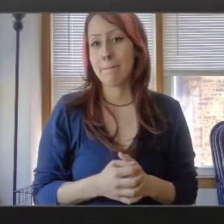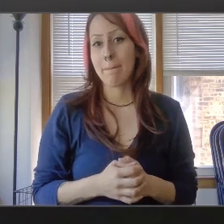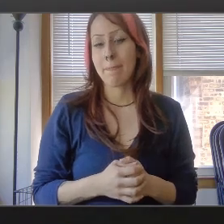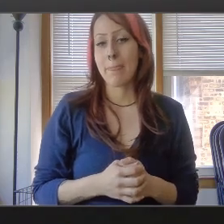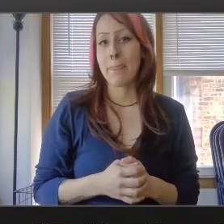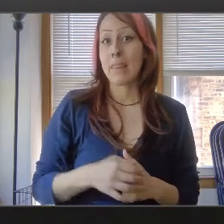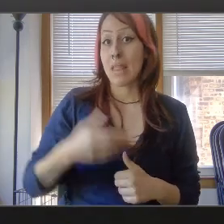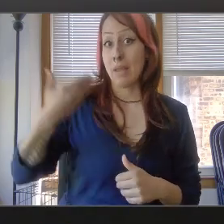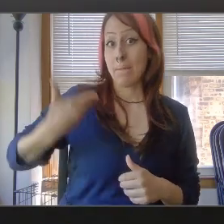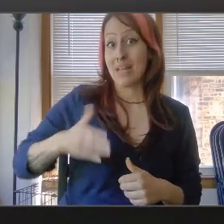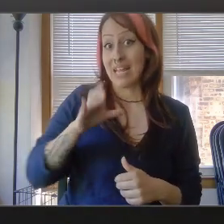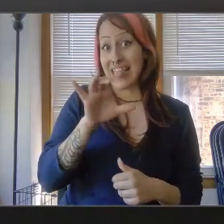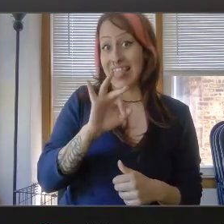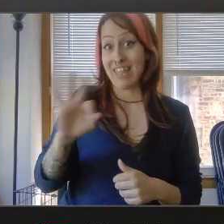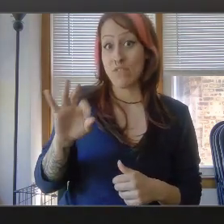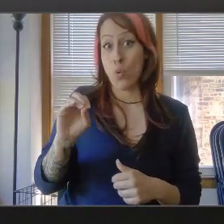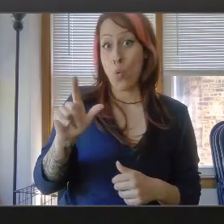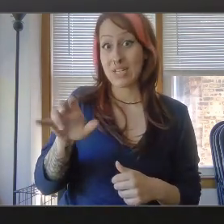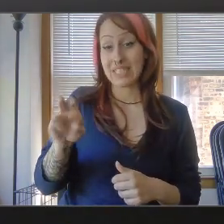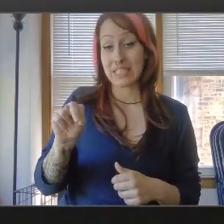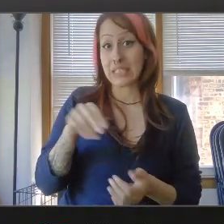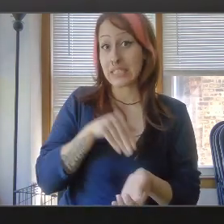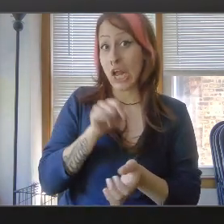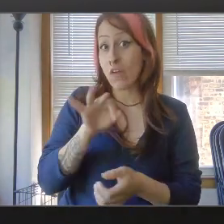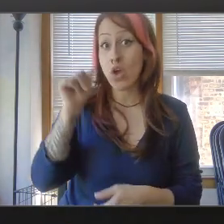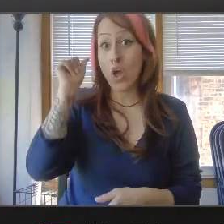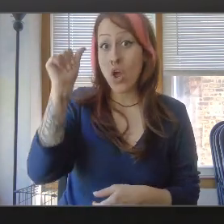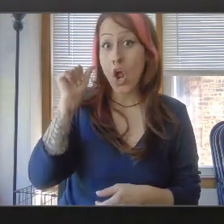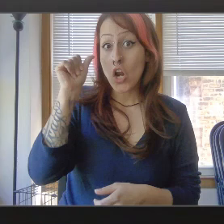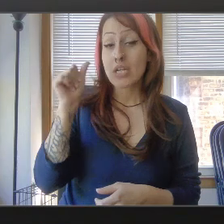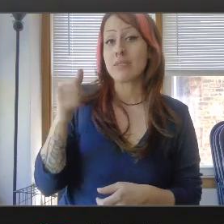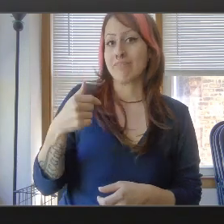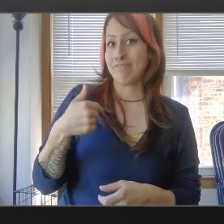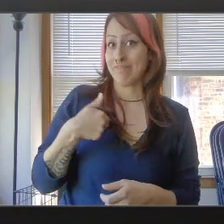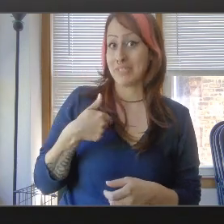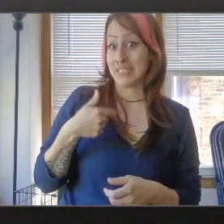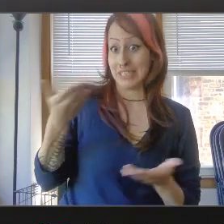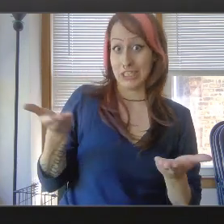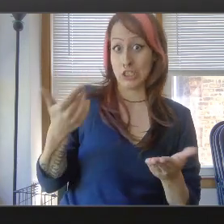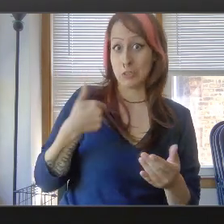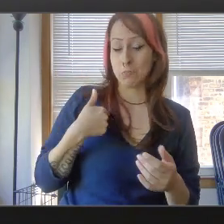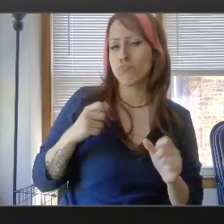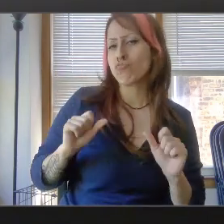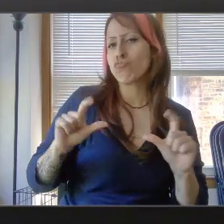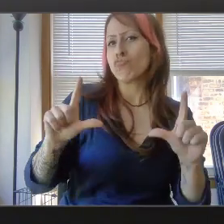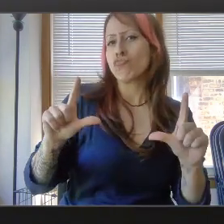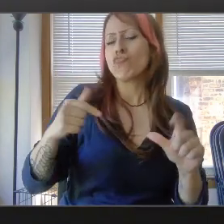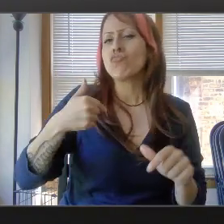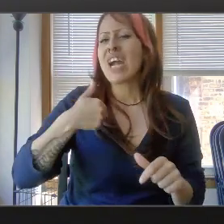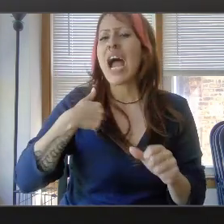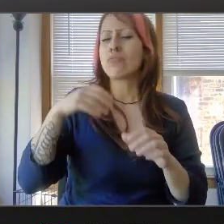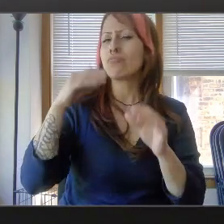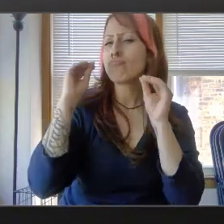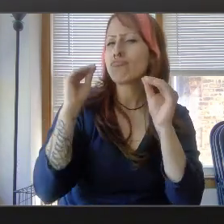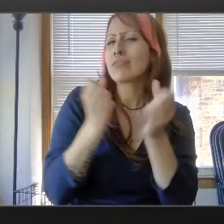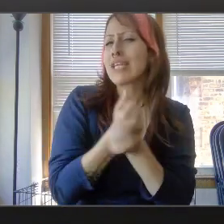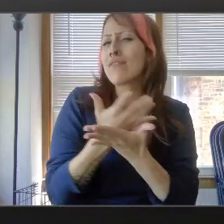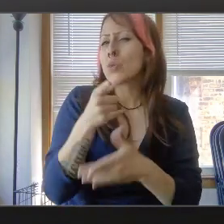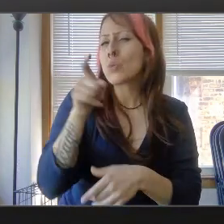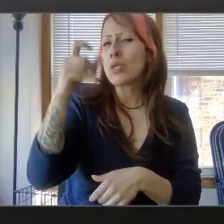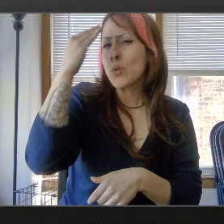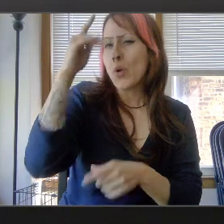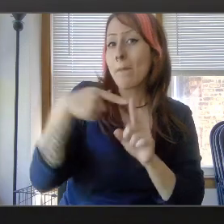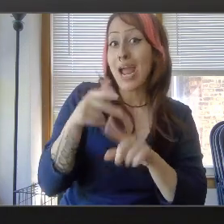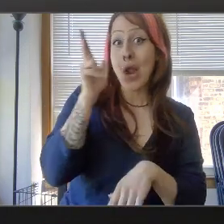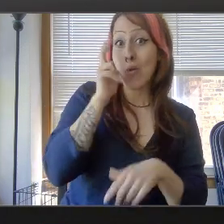I'm Cliff Olson, Doctor of Audiology and founder of Applied Hearing Solutions. And on this channel I cover everything you need to know about hearing loss and your treatment